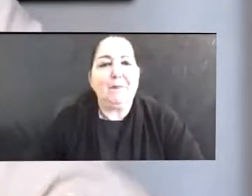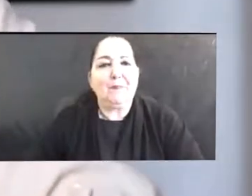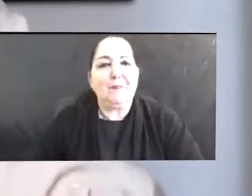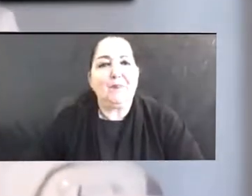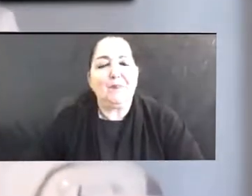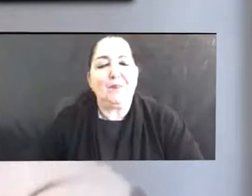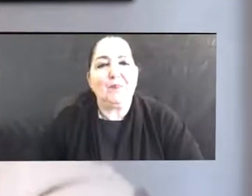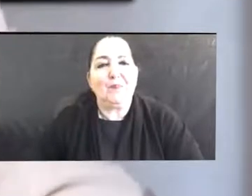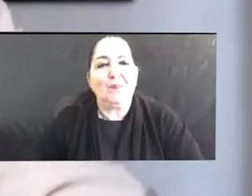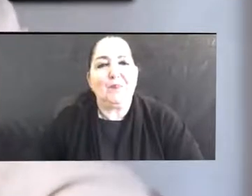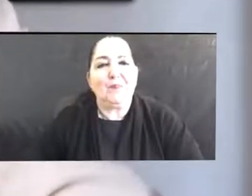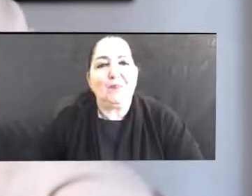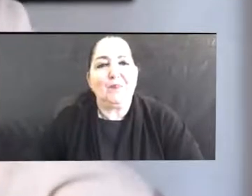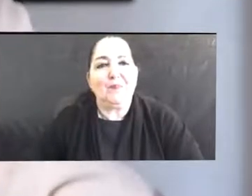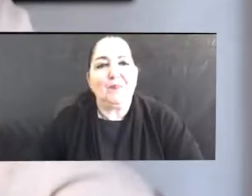All right.